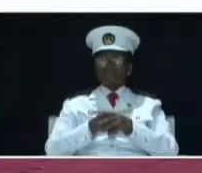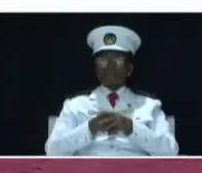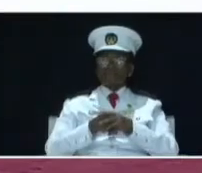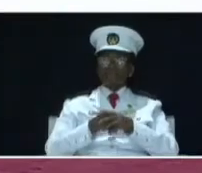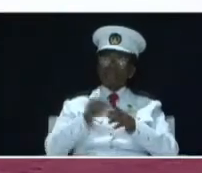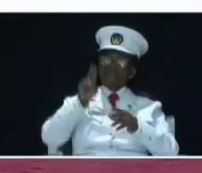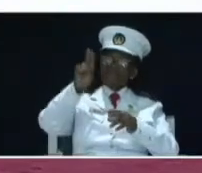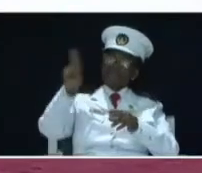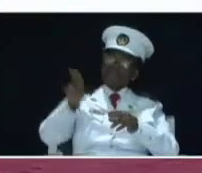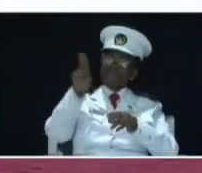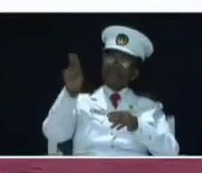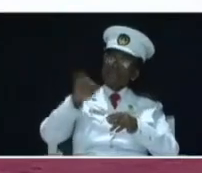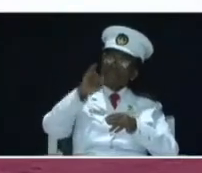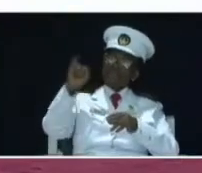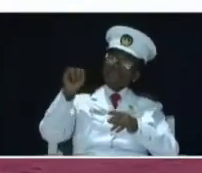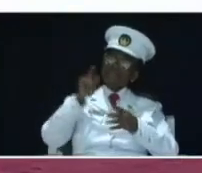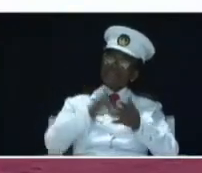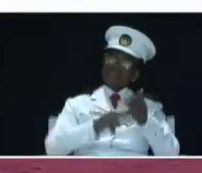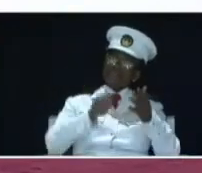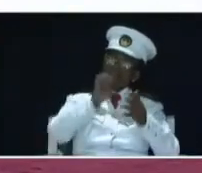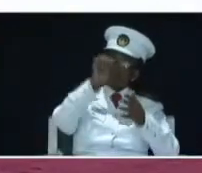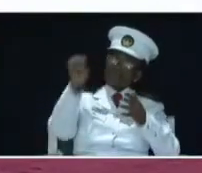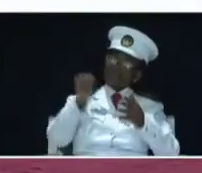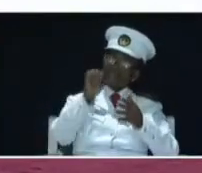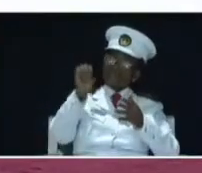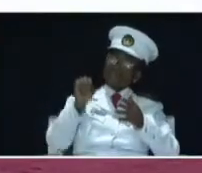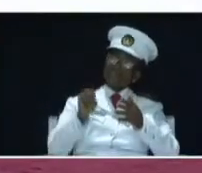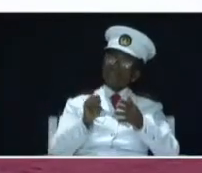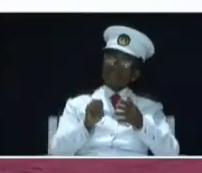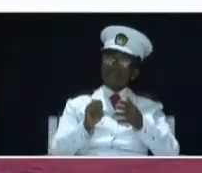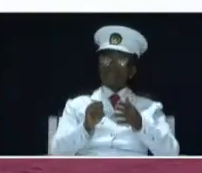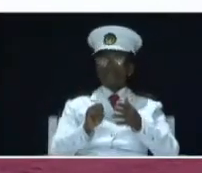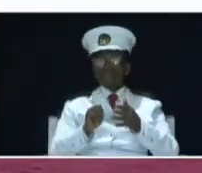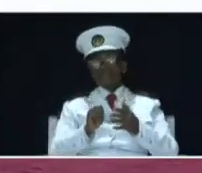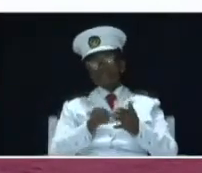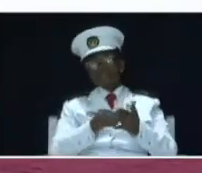Using whatever method that pleases him.